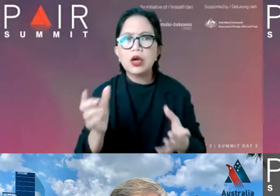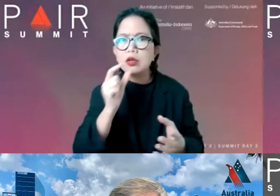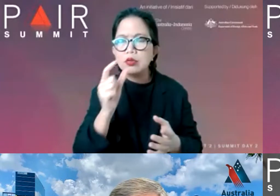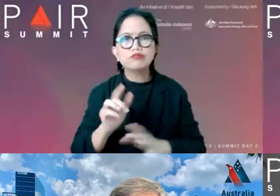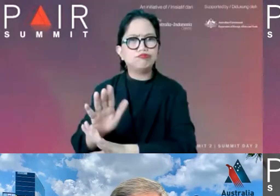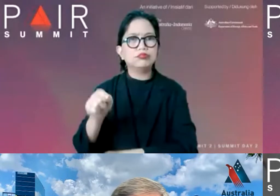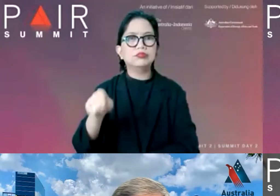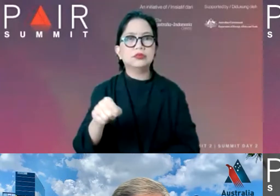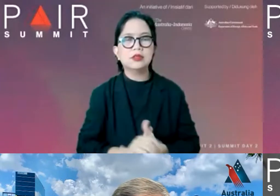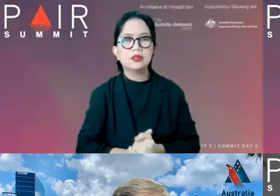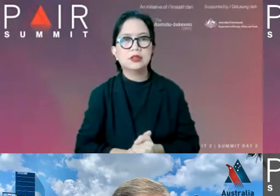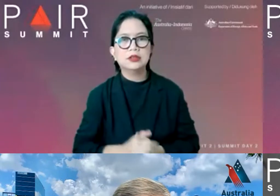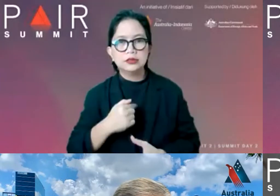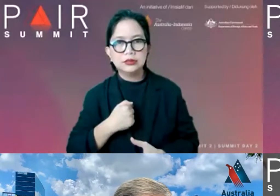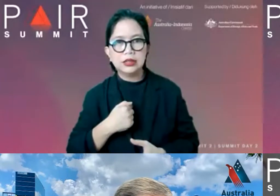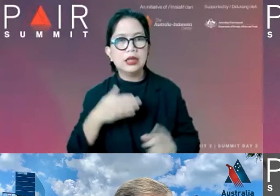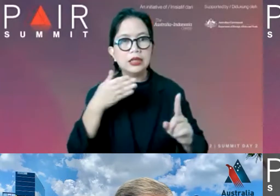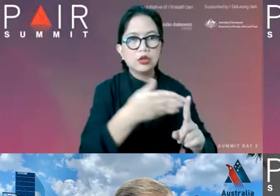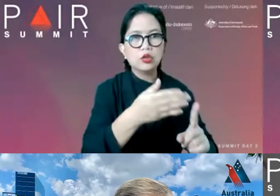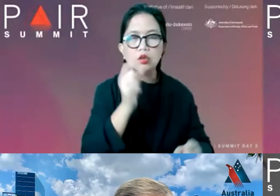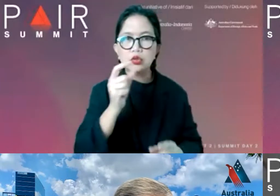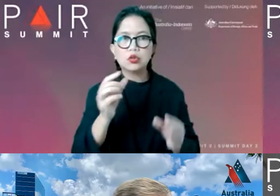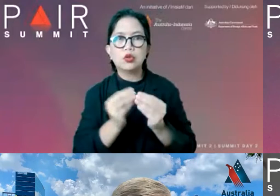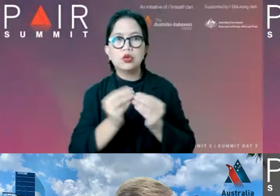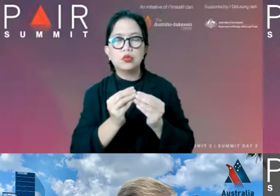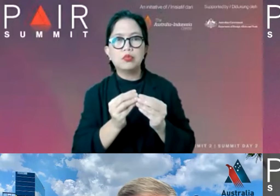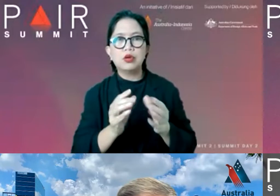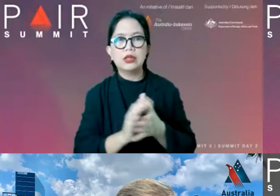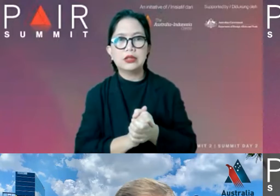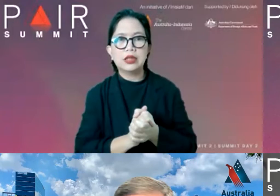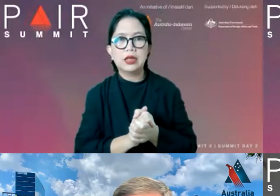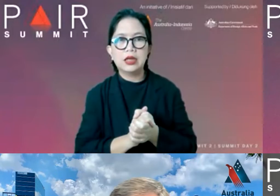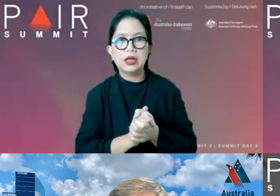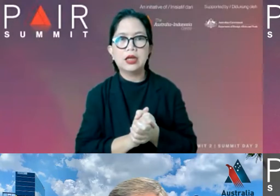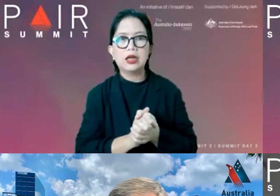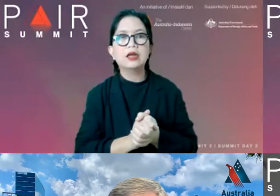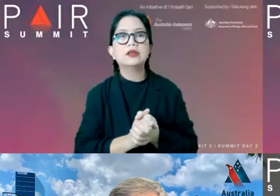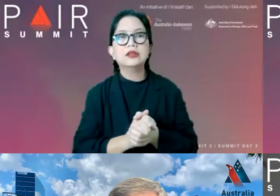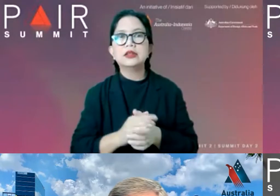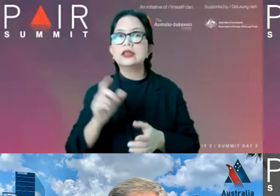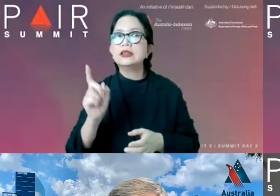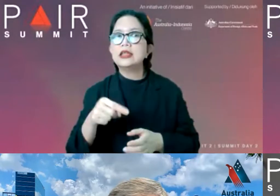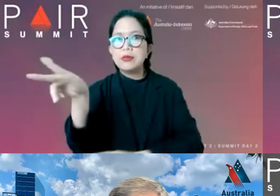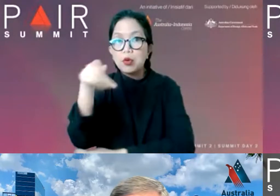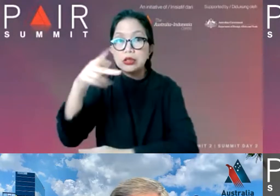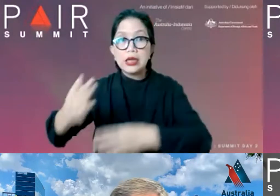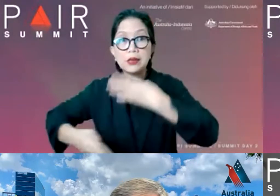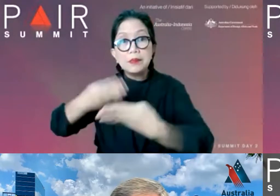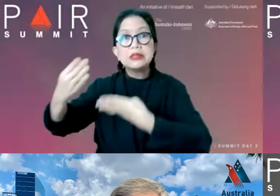mentioned in building the business cases, there's a tendency sometimes for some parties to